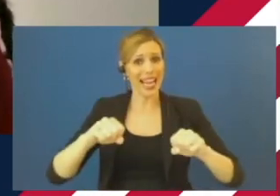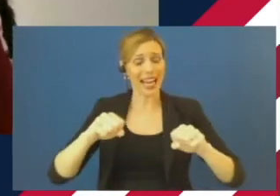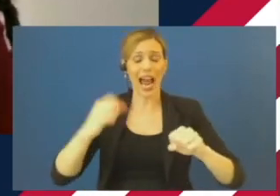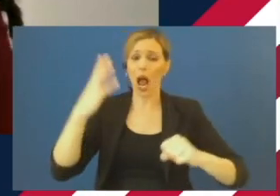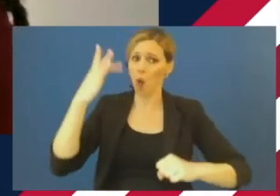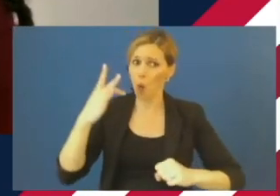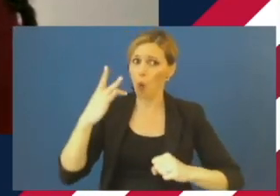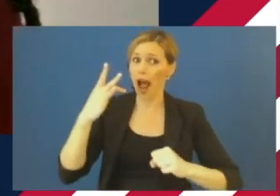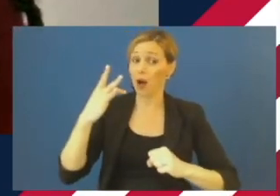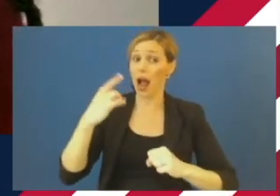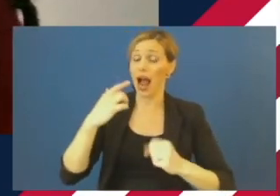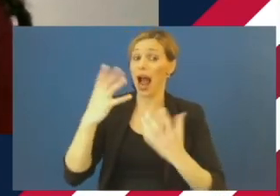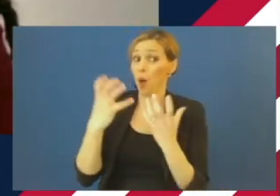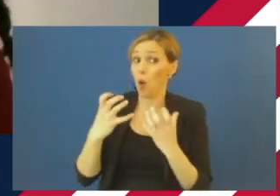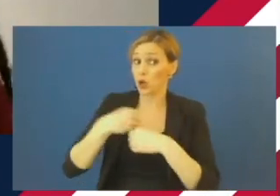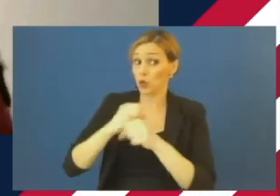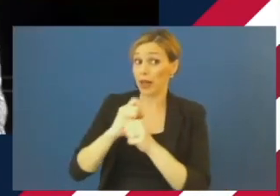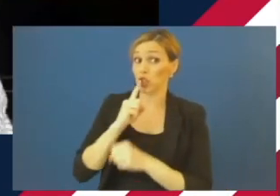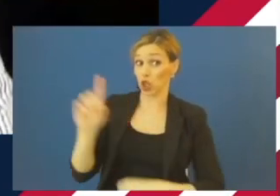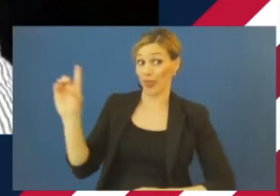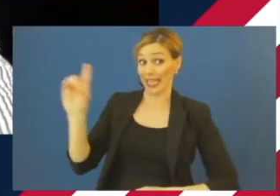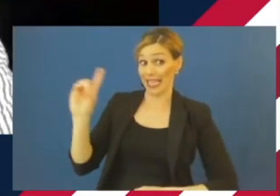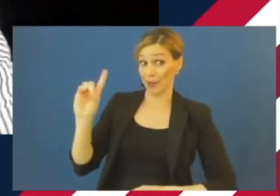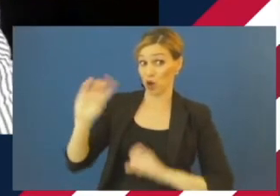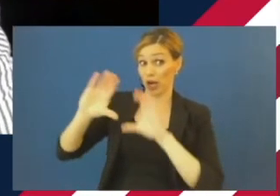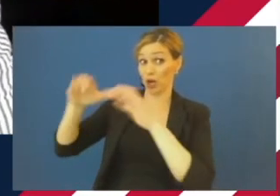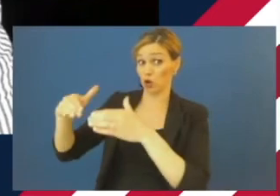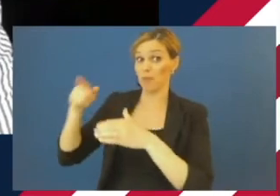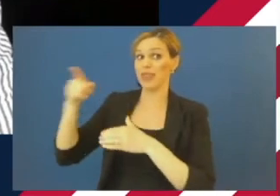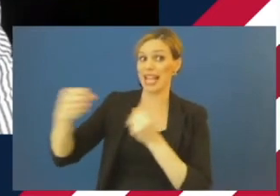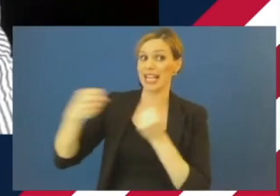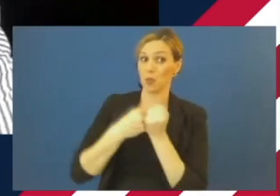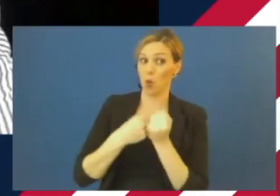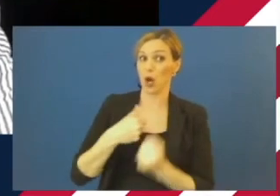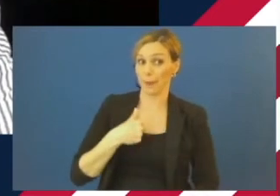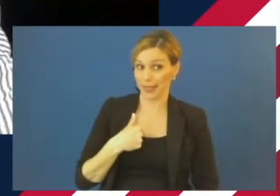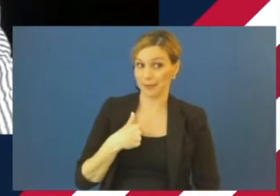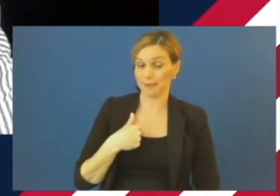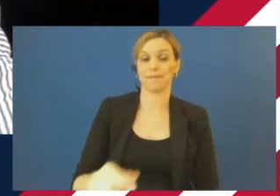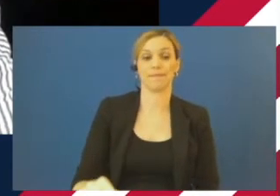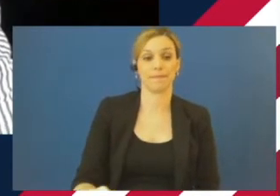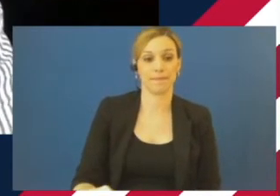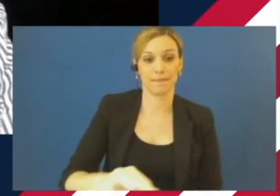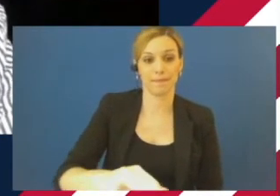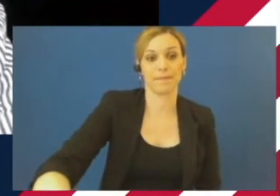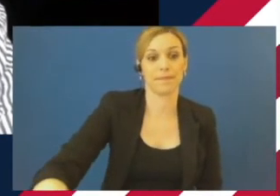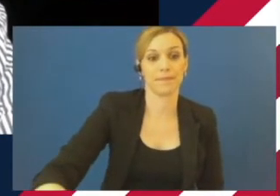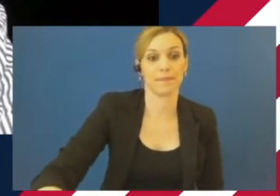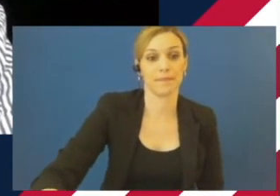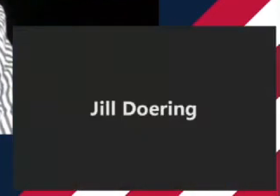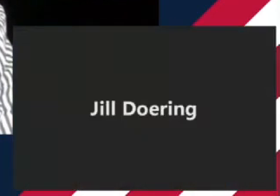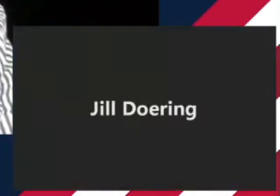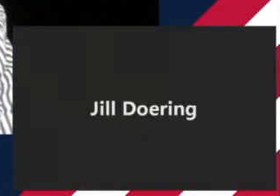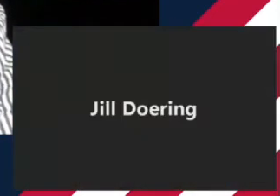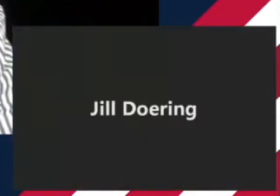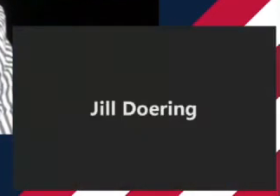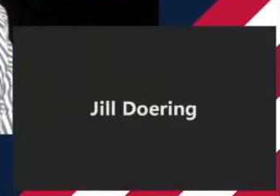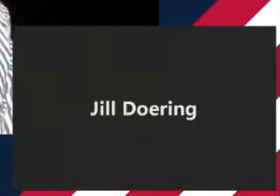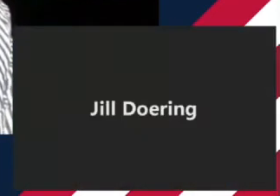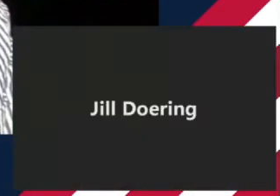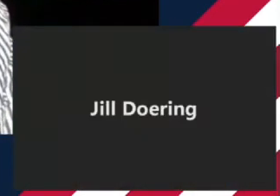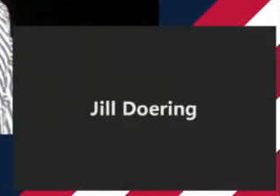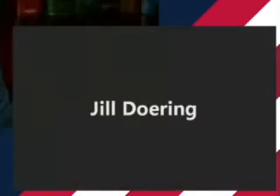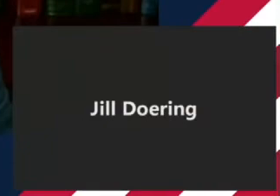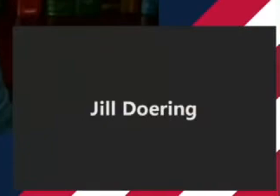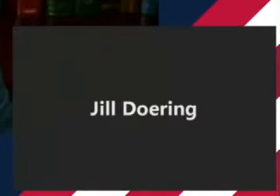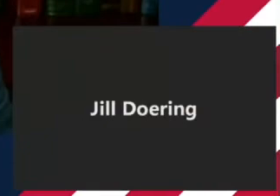Thank you. Thank you so much, Alea. Our first question is from Senator